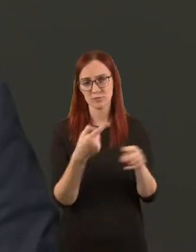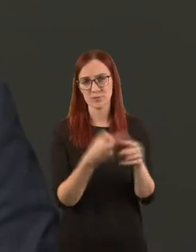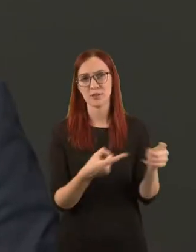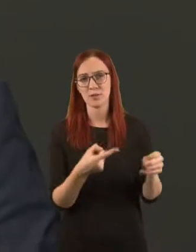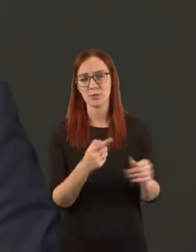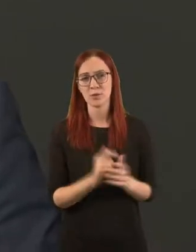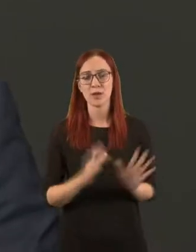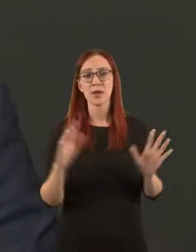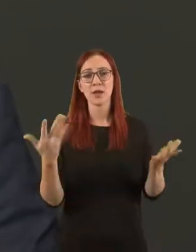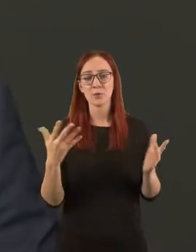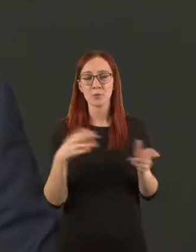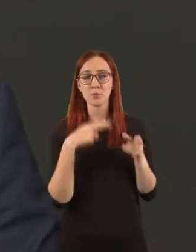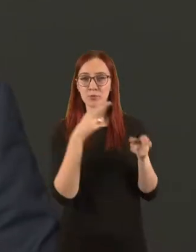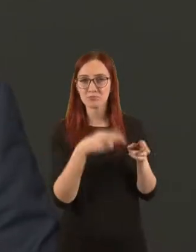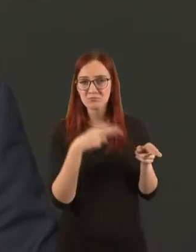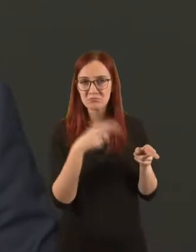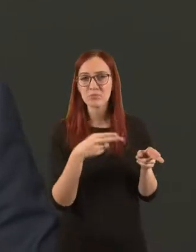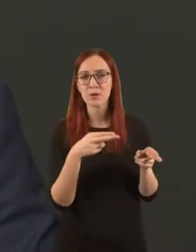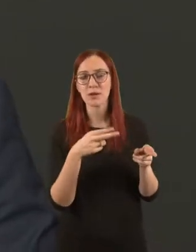and